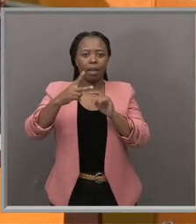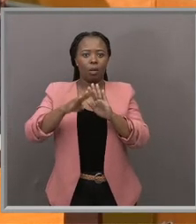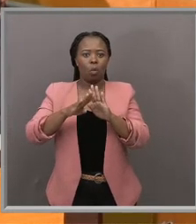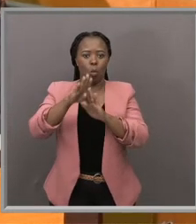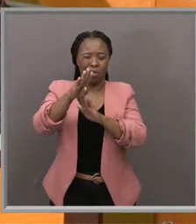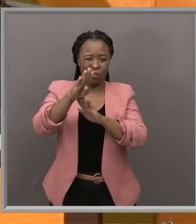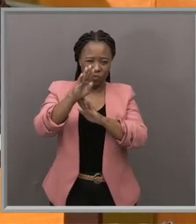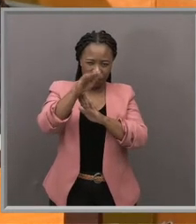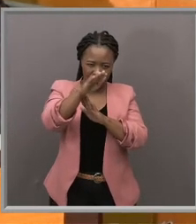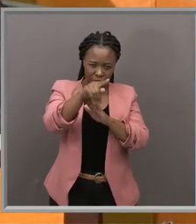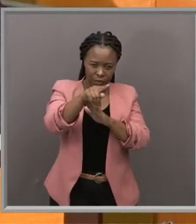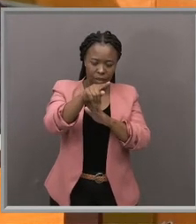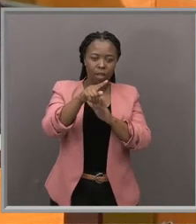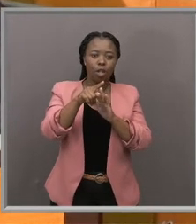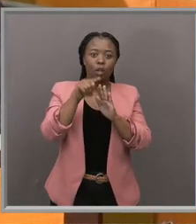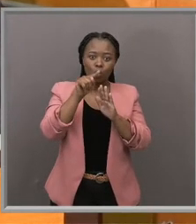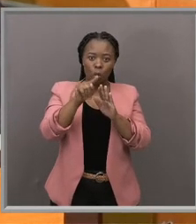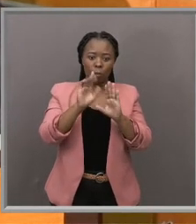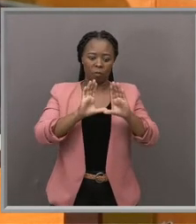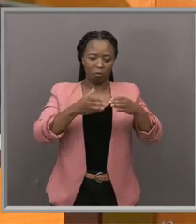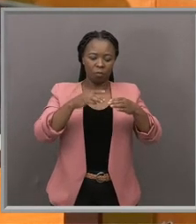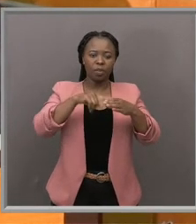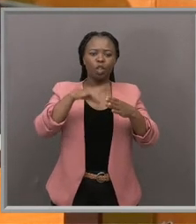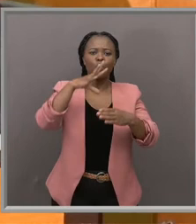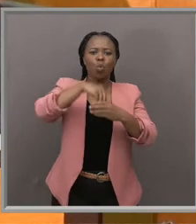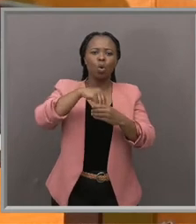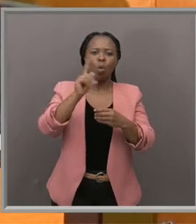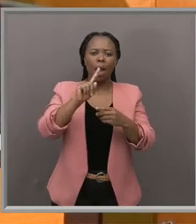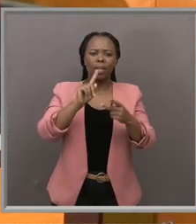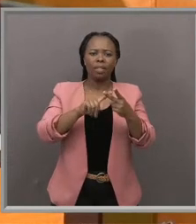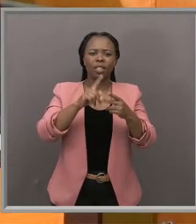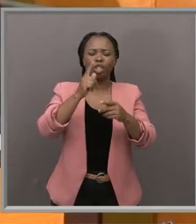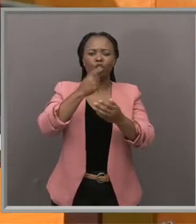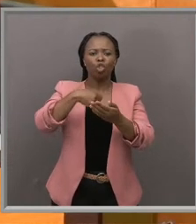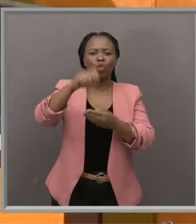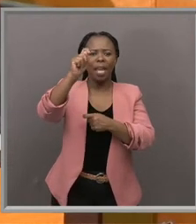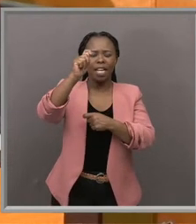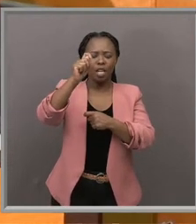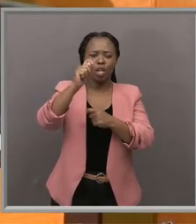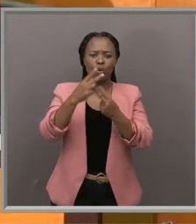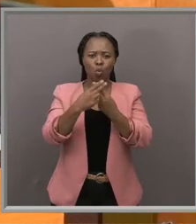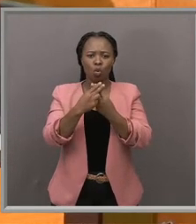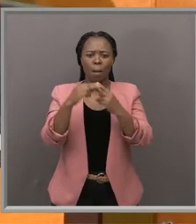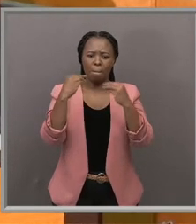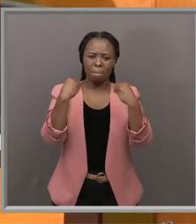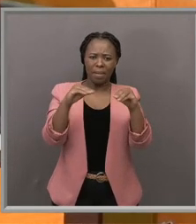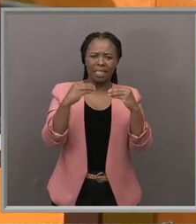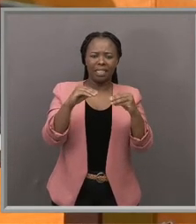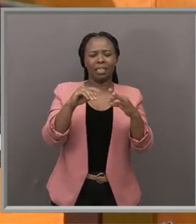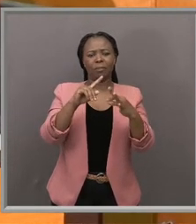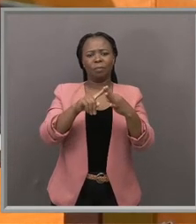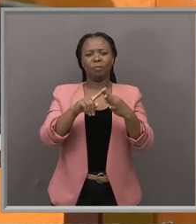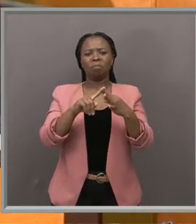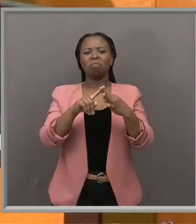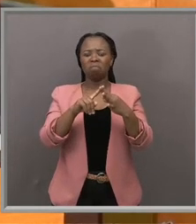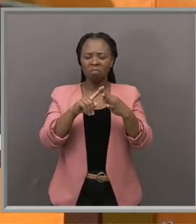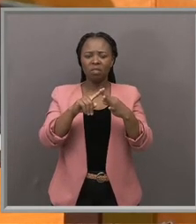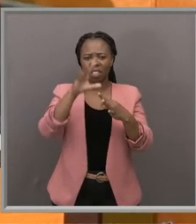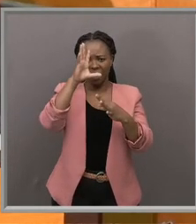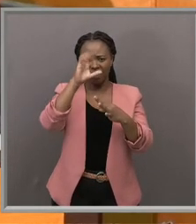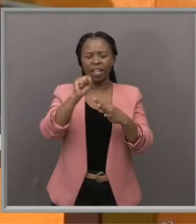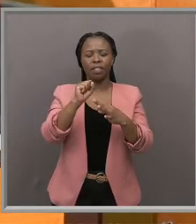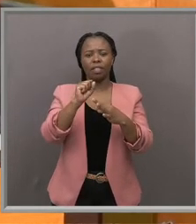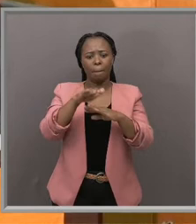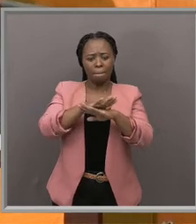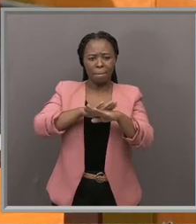sectors include trade unions, business organizations, the faith-based community, particularly the